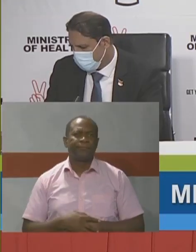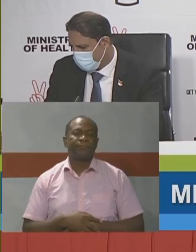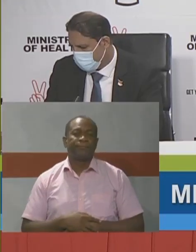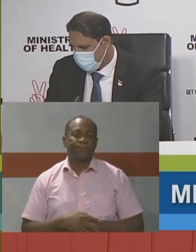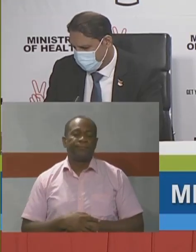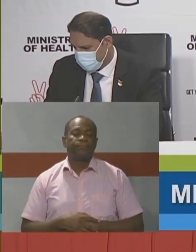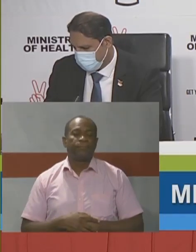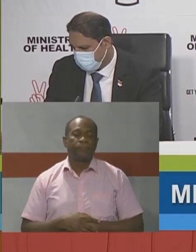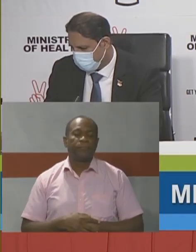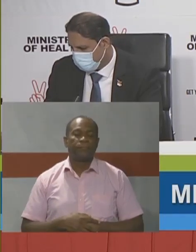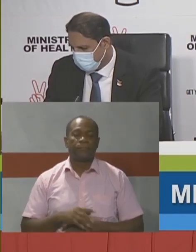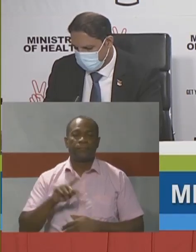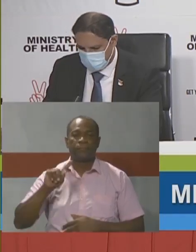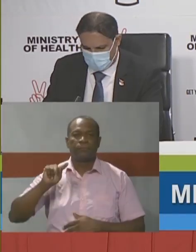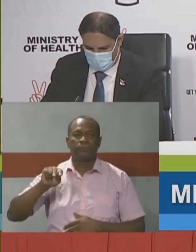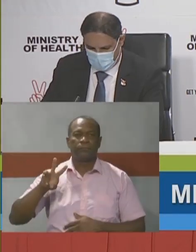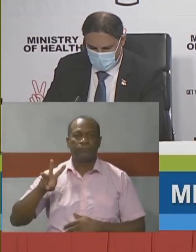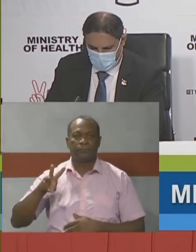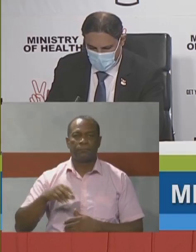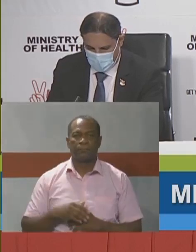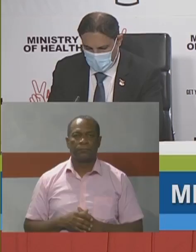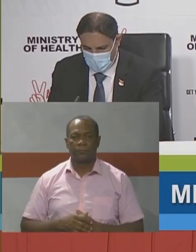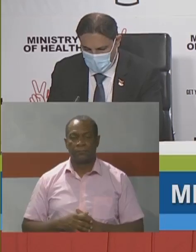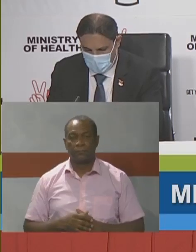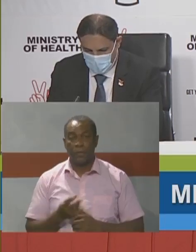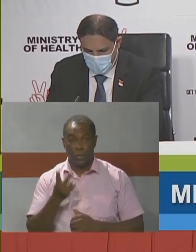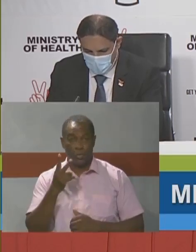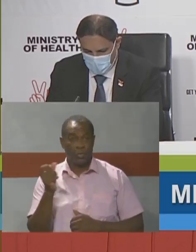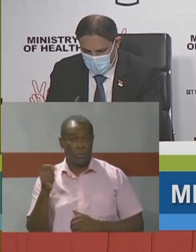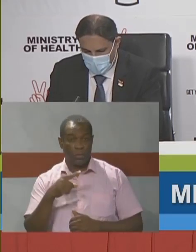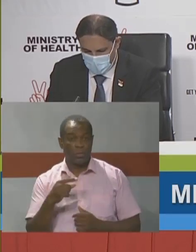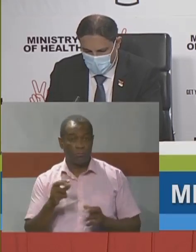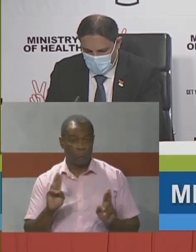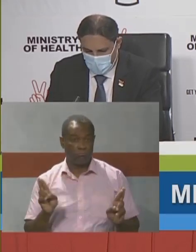to TV6. We're ready for your two questions.